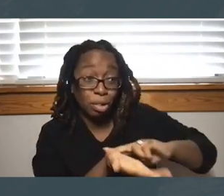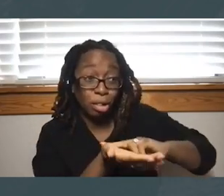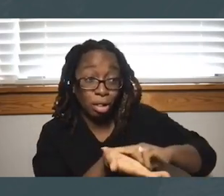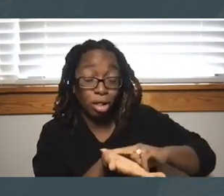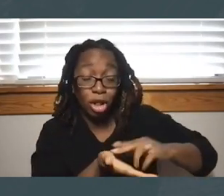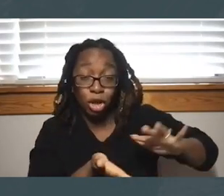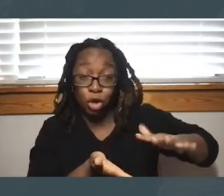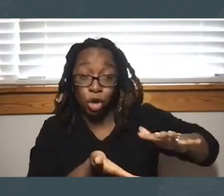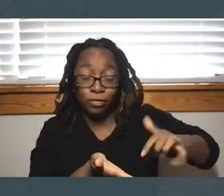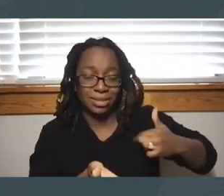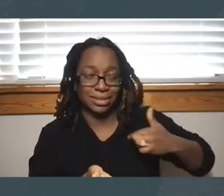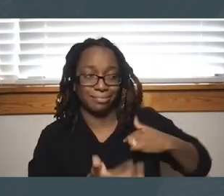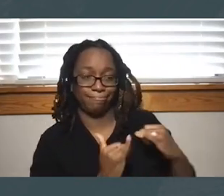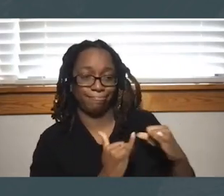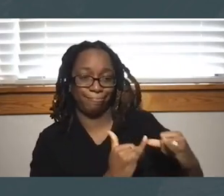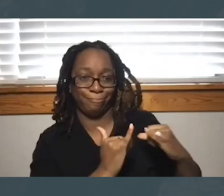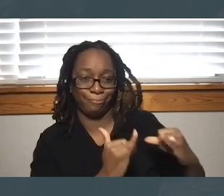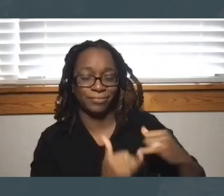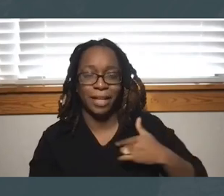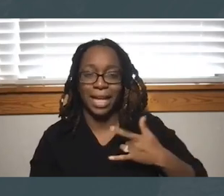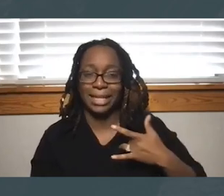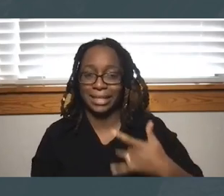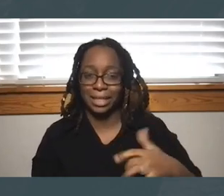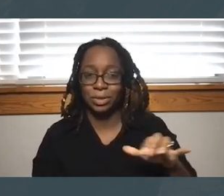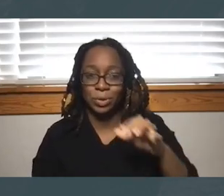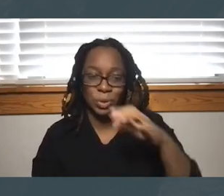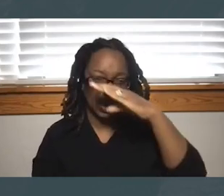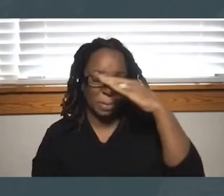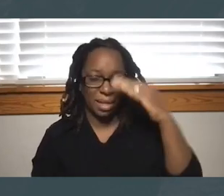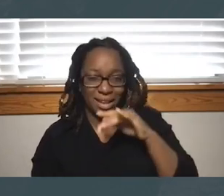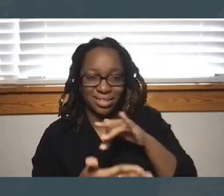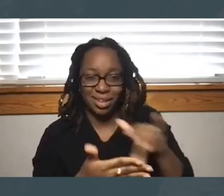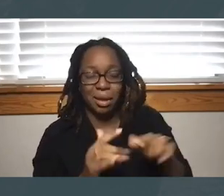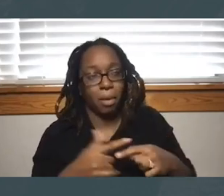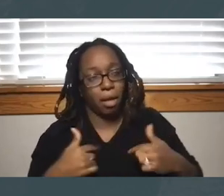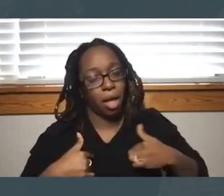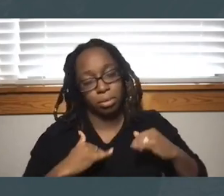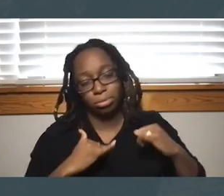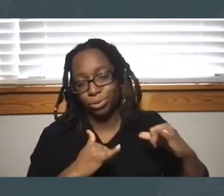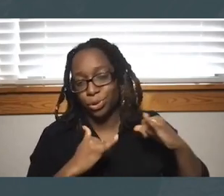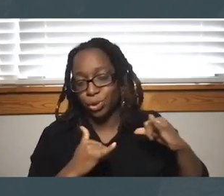studies, Africana studies, but I'm nervous too. I even took my book with me, you know,